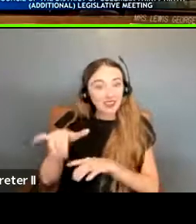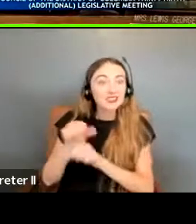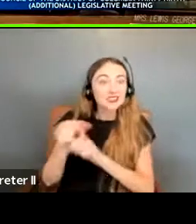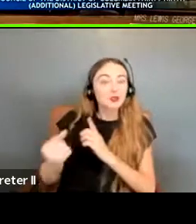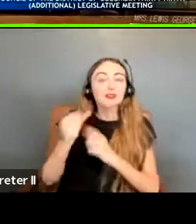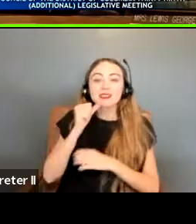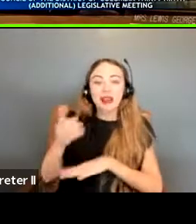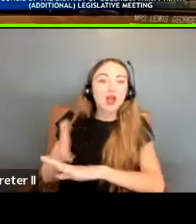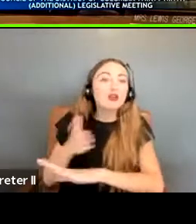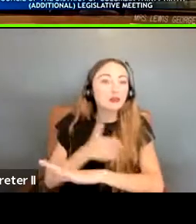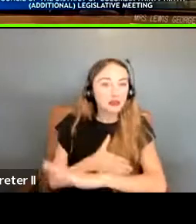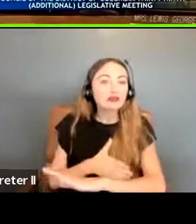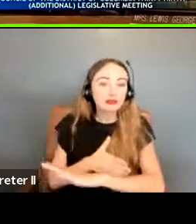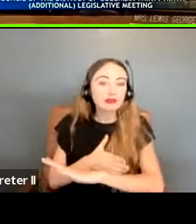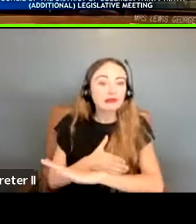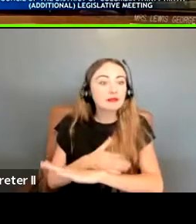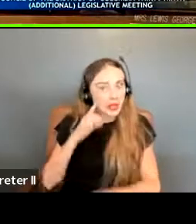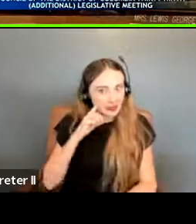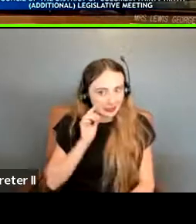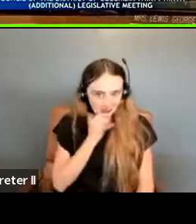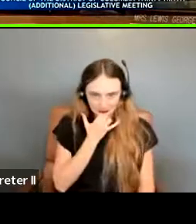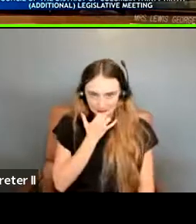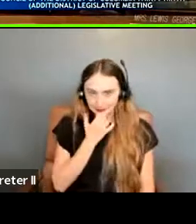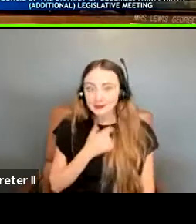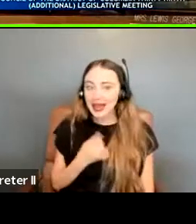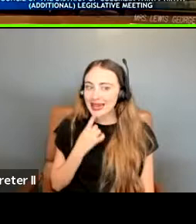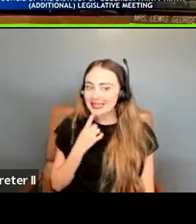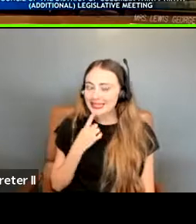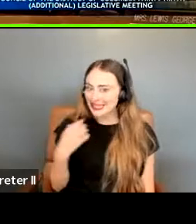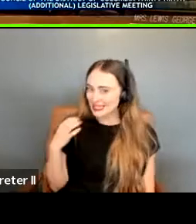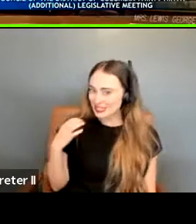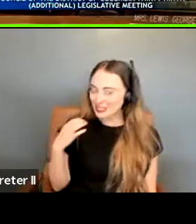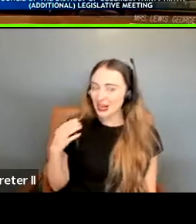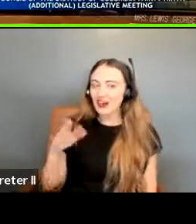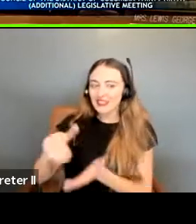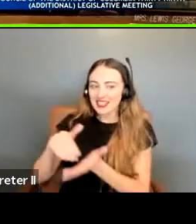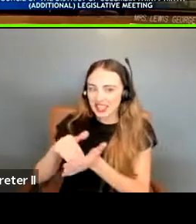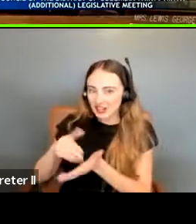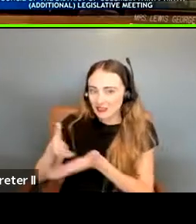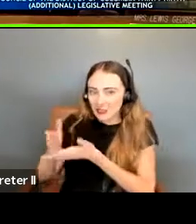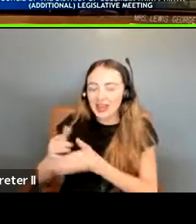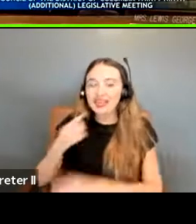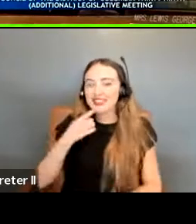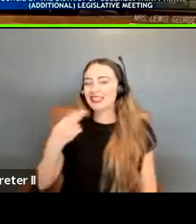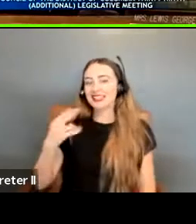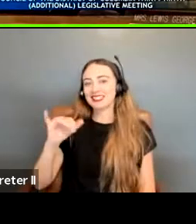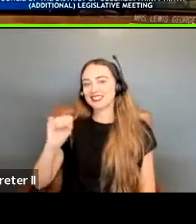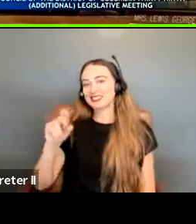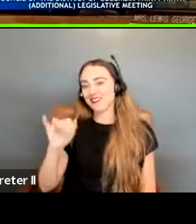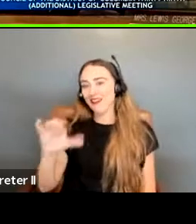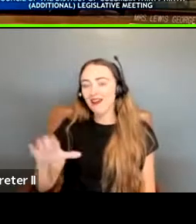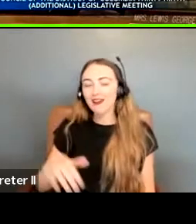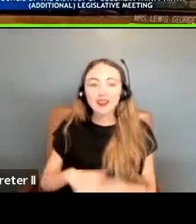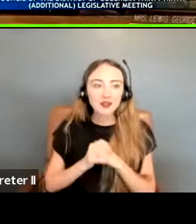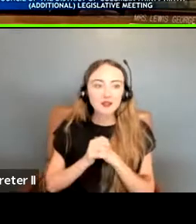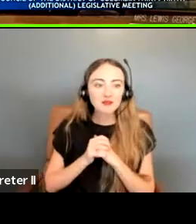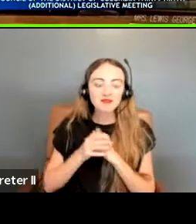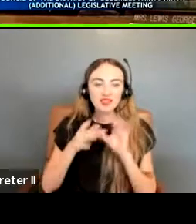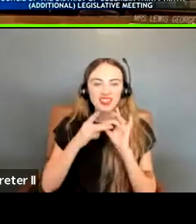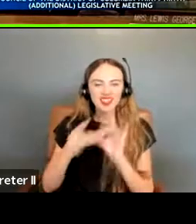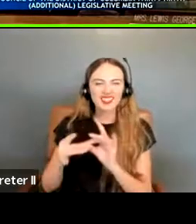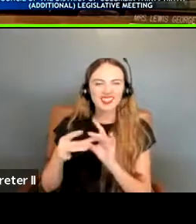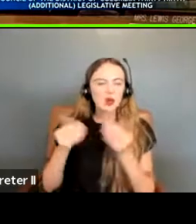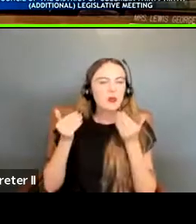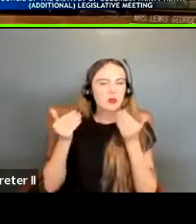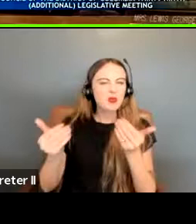does not improve, and I think I made a mistake. I said chair of the Senate Judiciary Committee. I meant his GAC in terms of